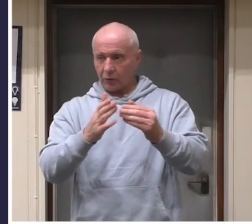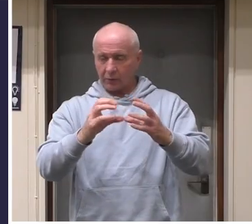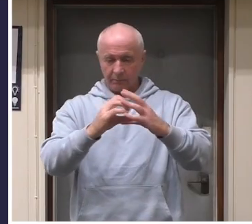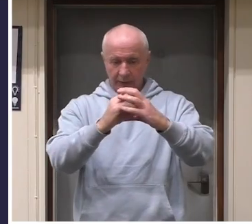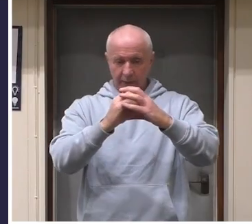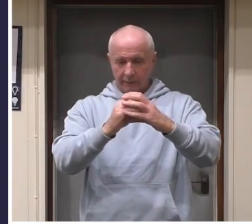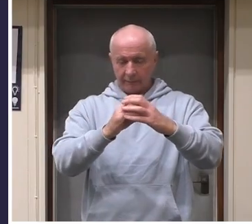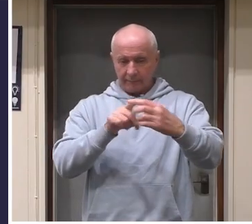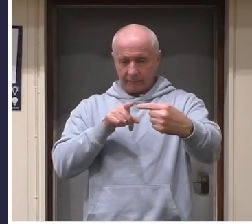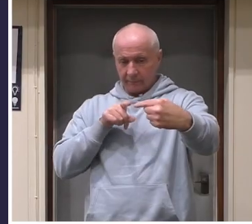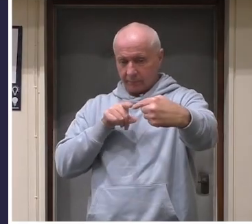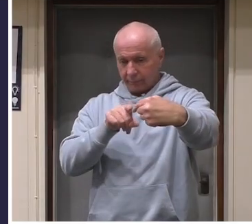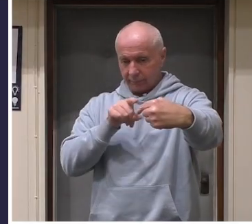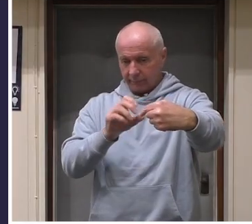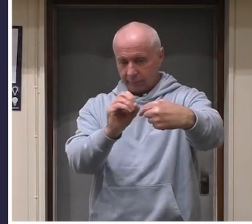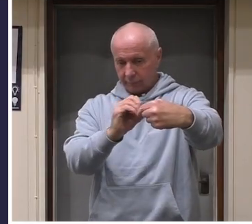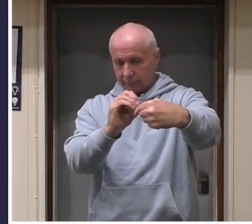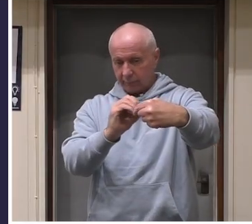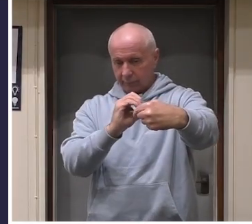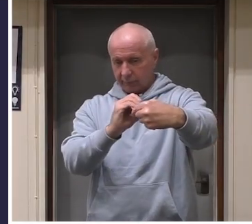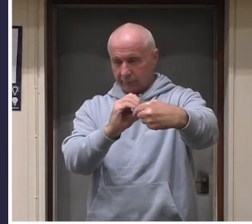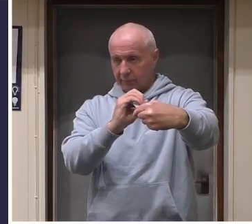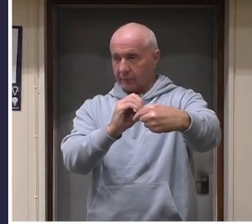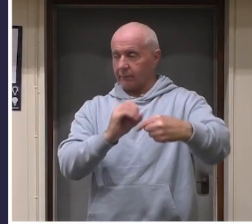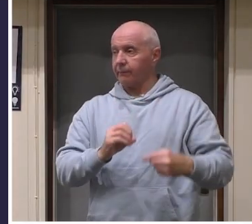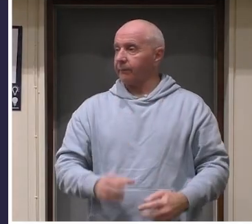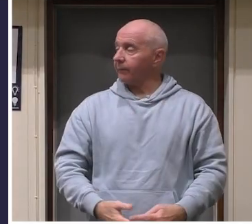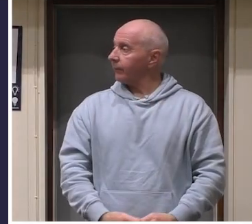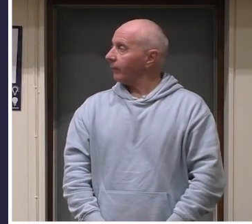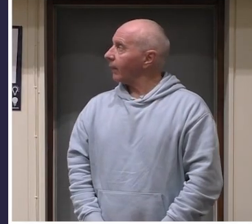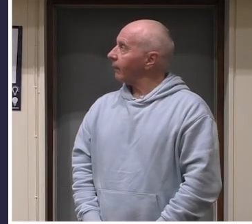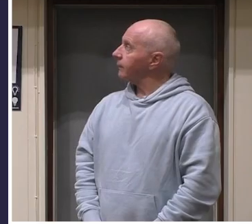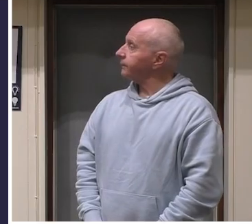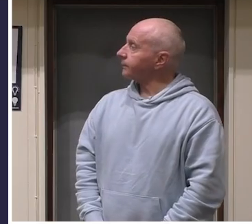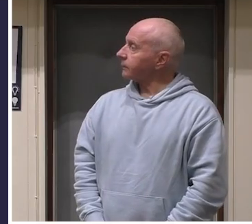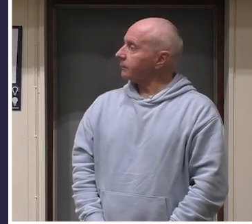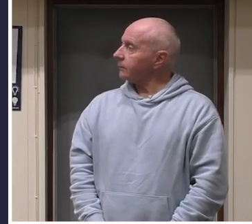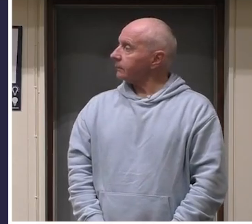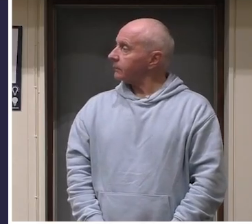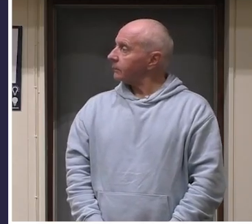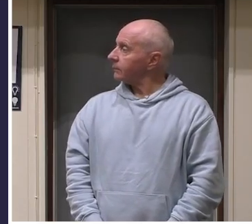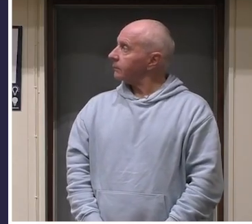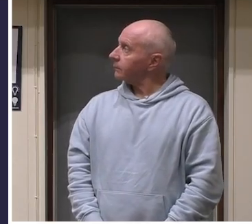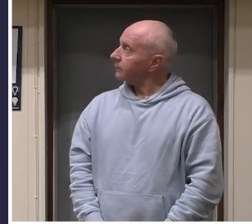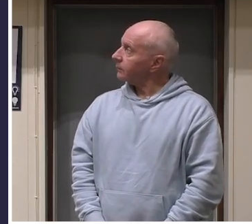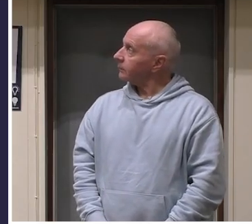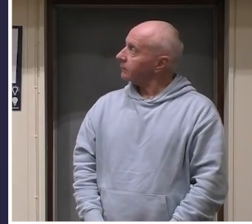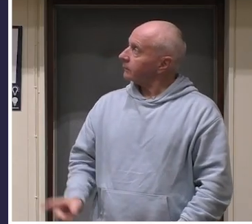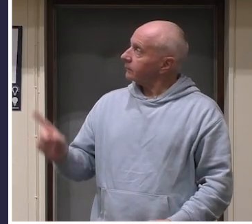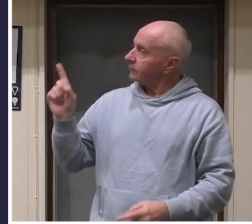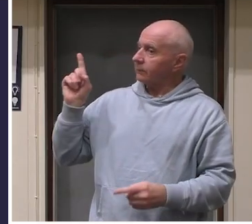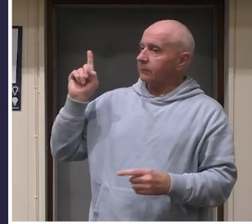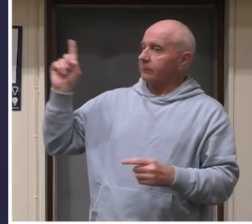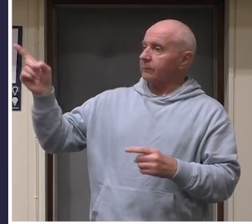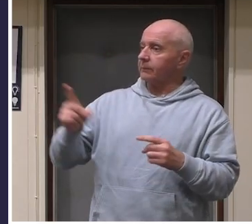through which noise can leak into the system. Okay? Just to give you some context, that's a COVID virus.